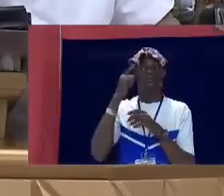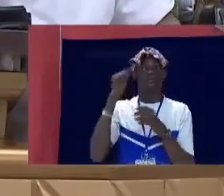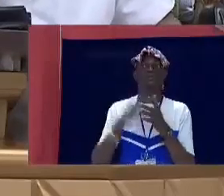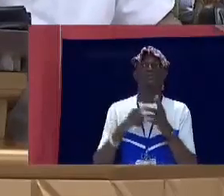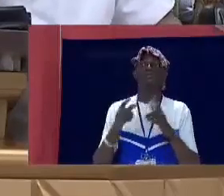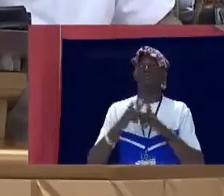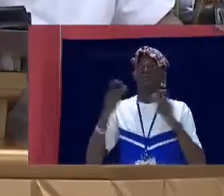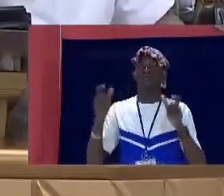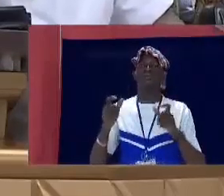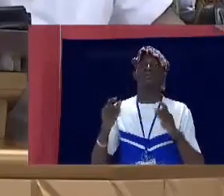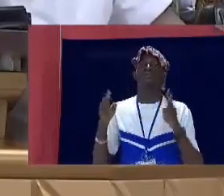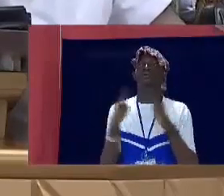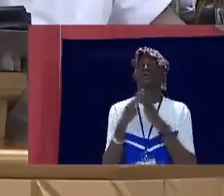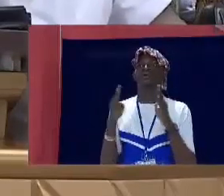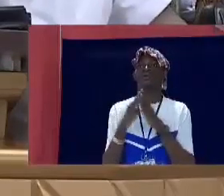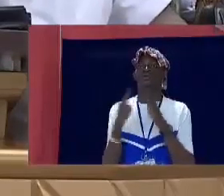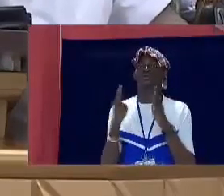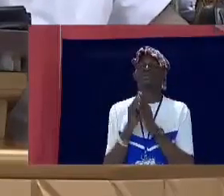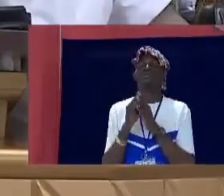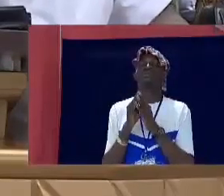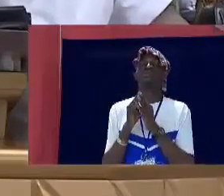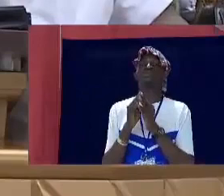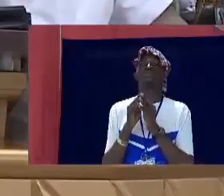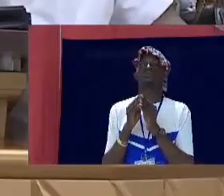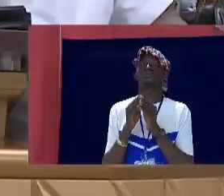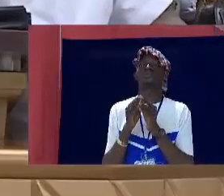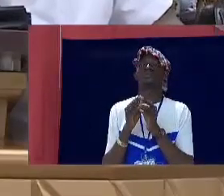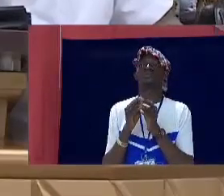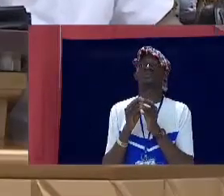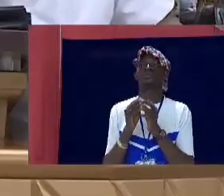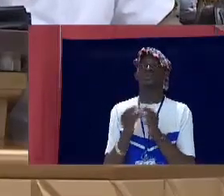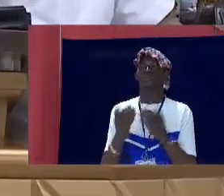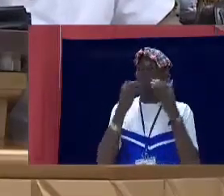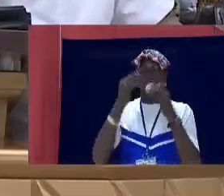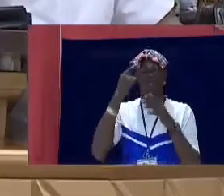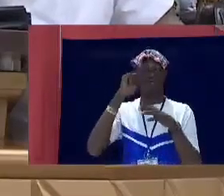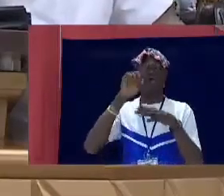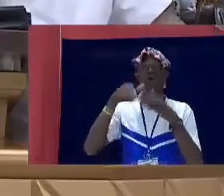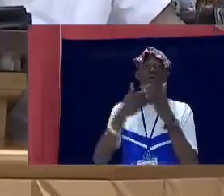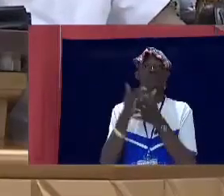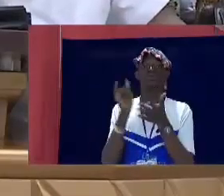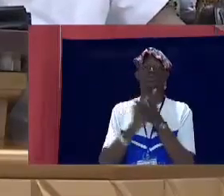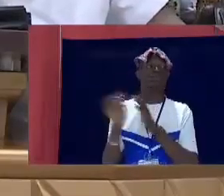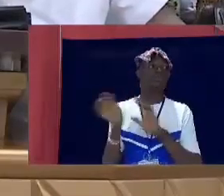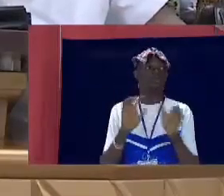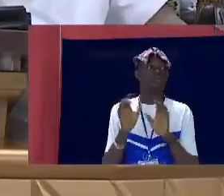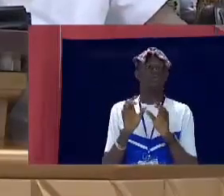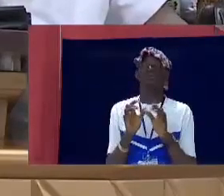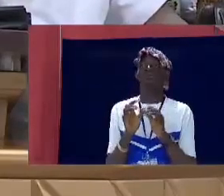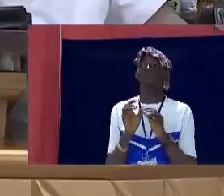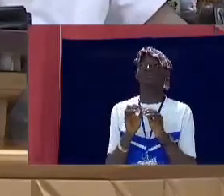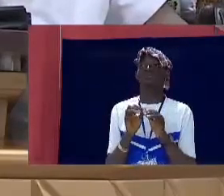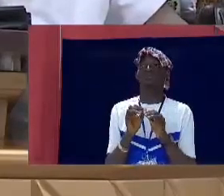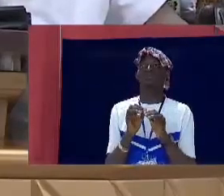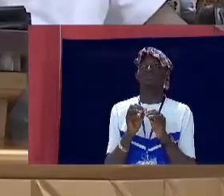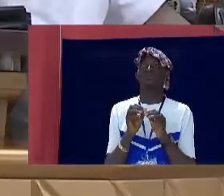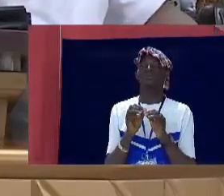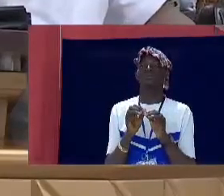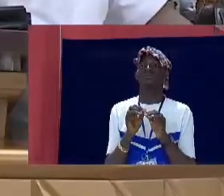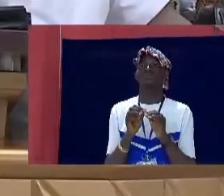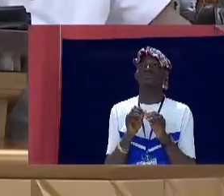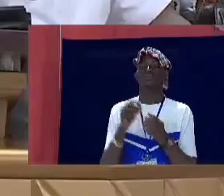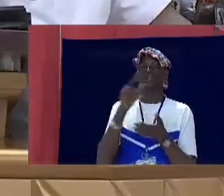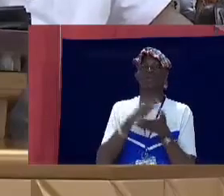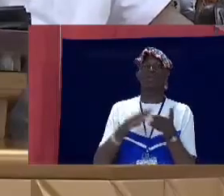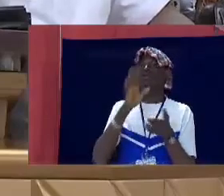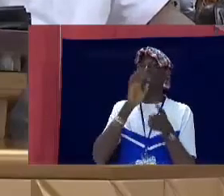great congress. Fun gbagbo nla yi. Thank you for all you have done. Fun adupe fun gbogbo ti e ti se. Glory